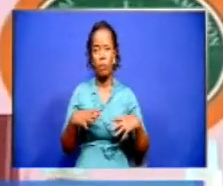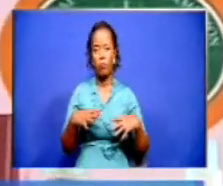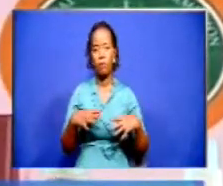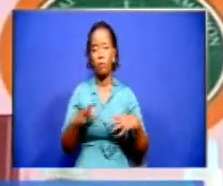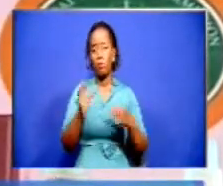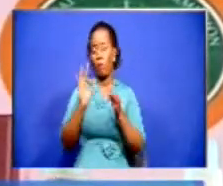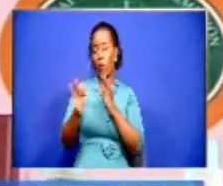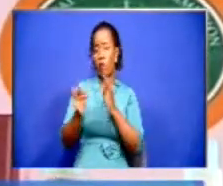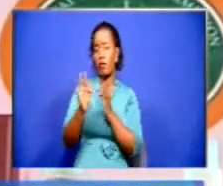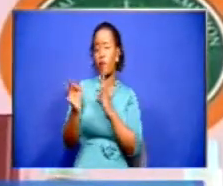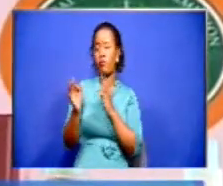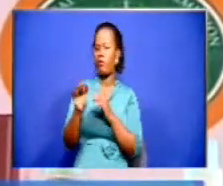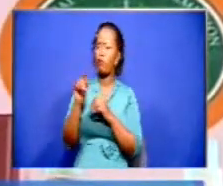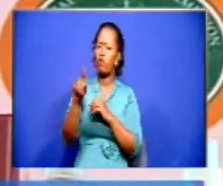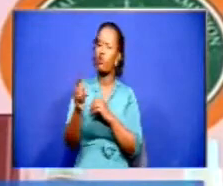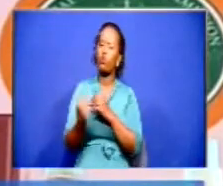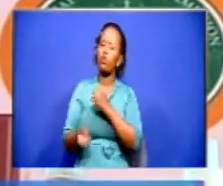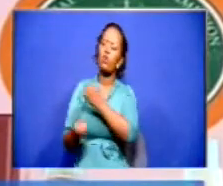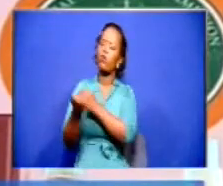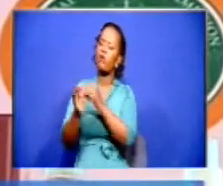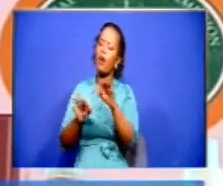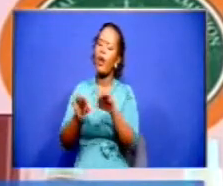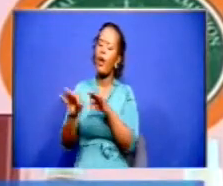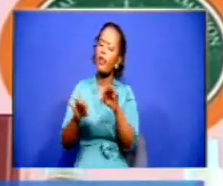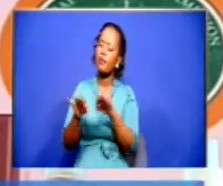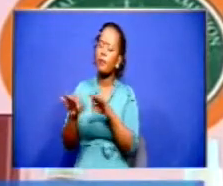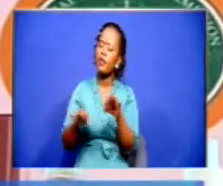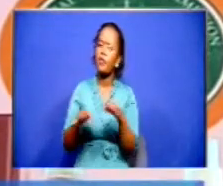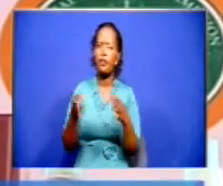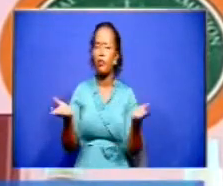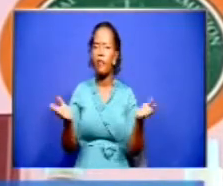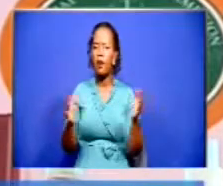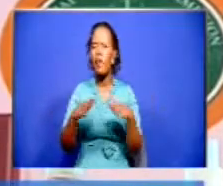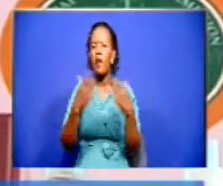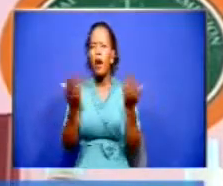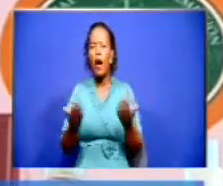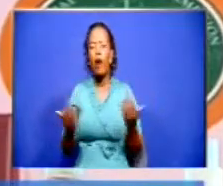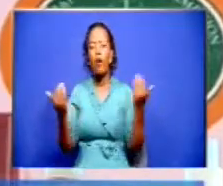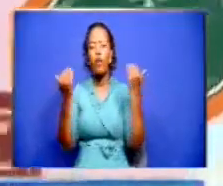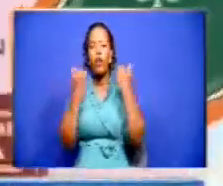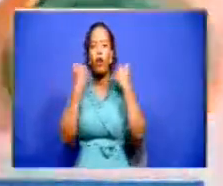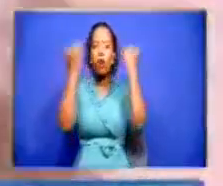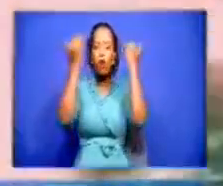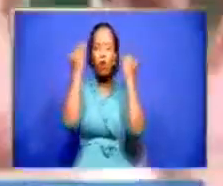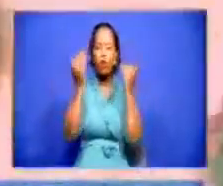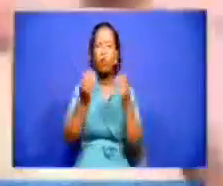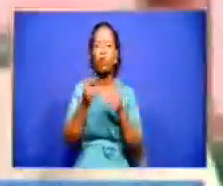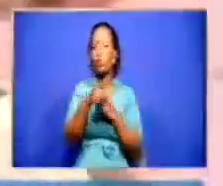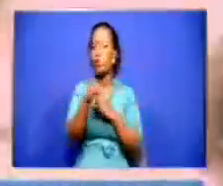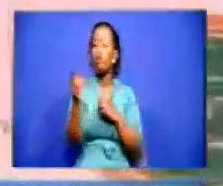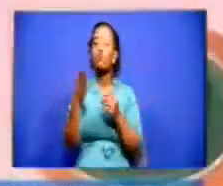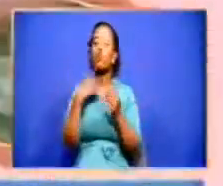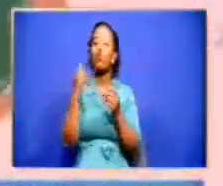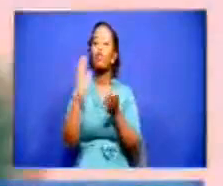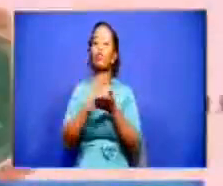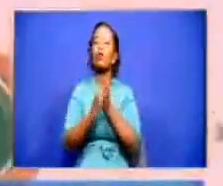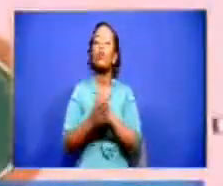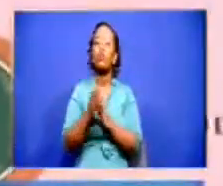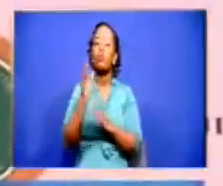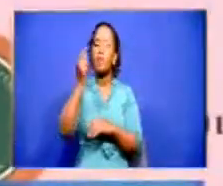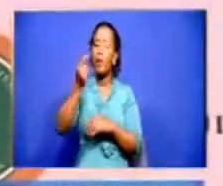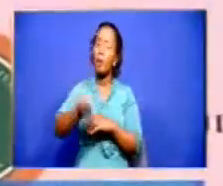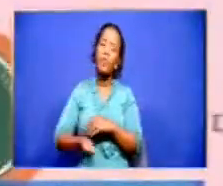If my Lord would please tell us how the court my Lord wishes to join has